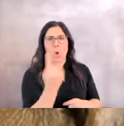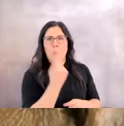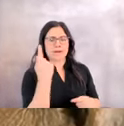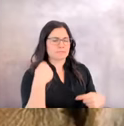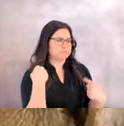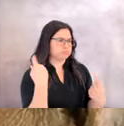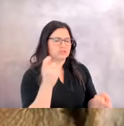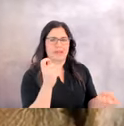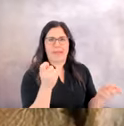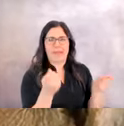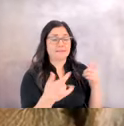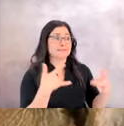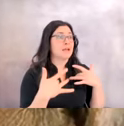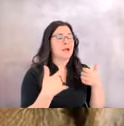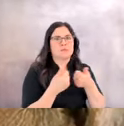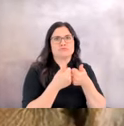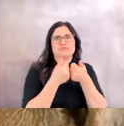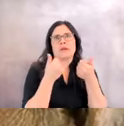can be exciting and challenging.